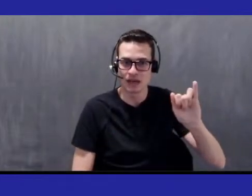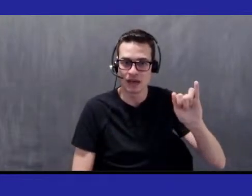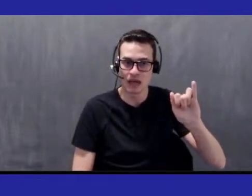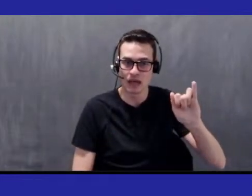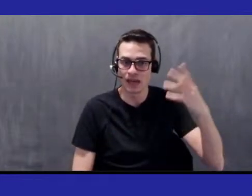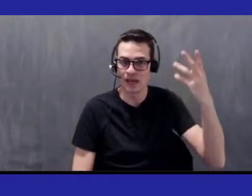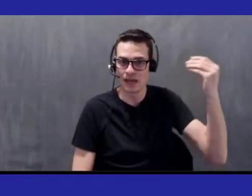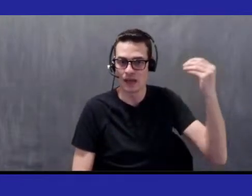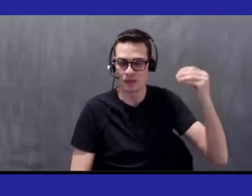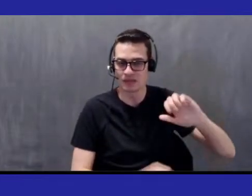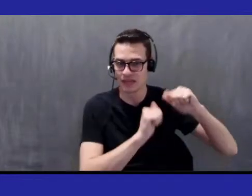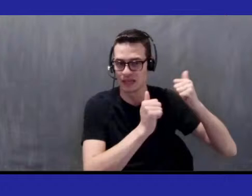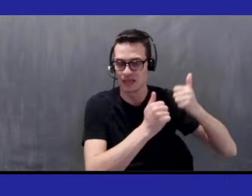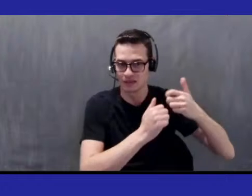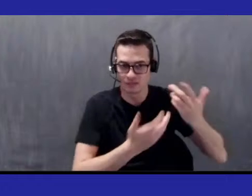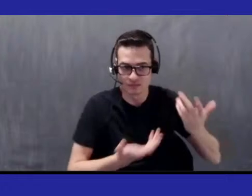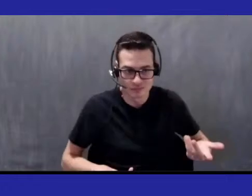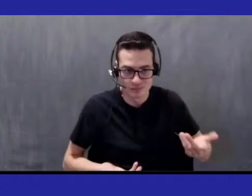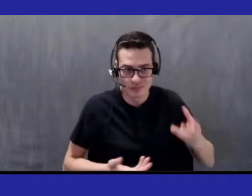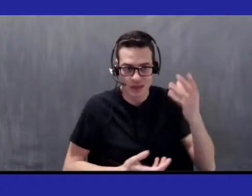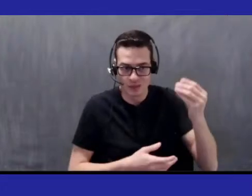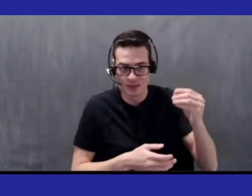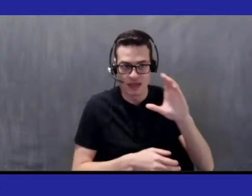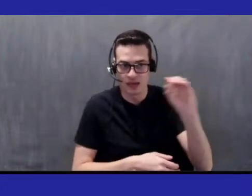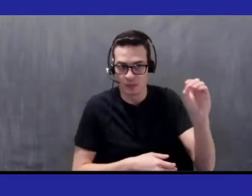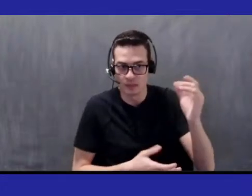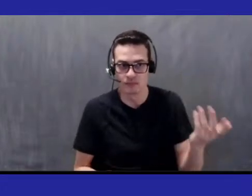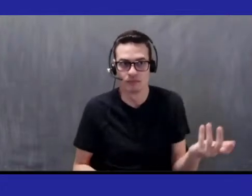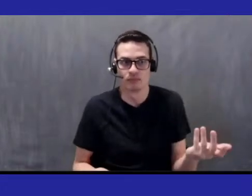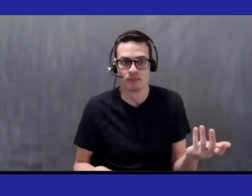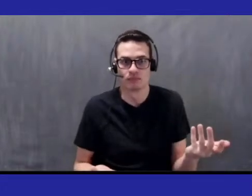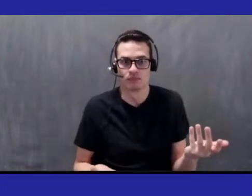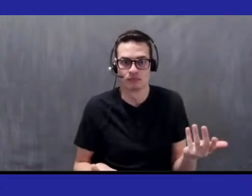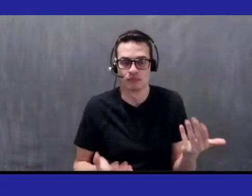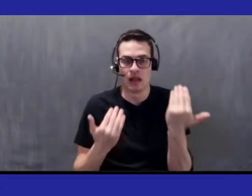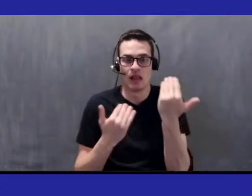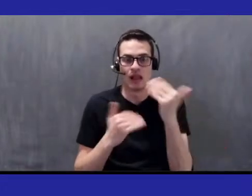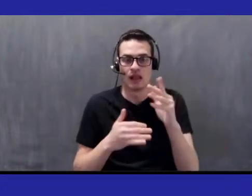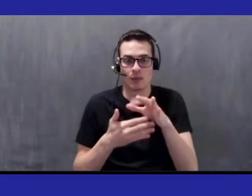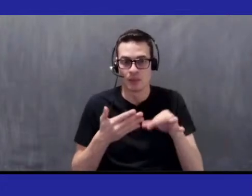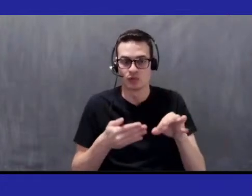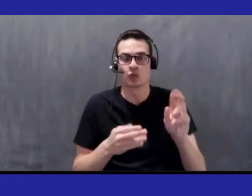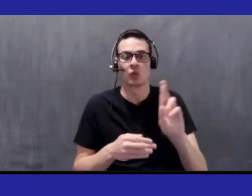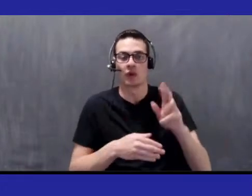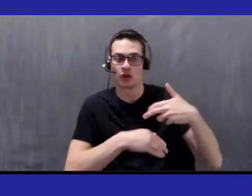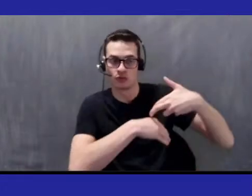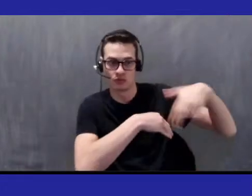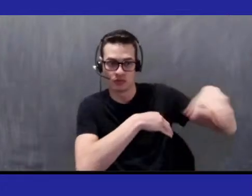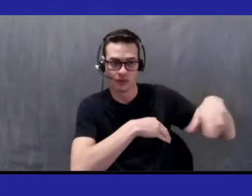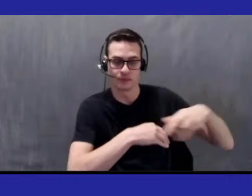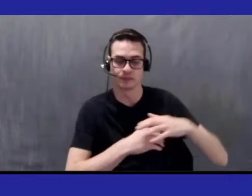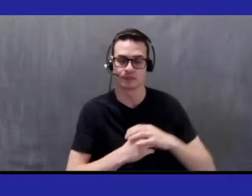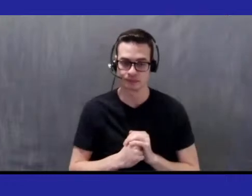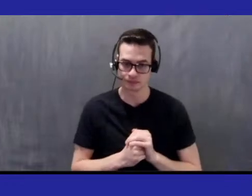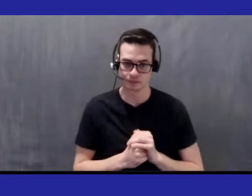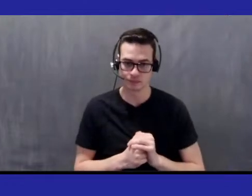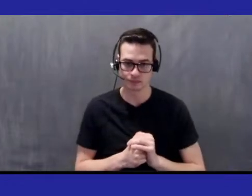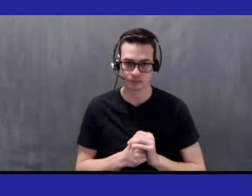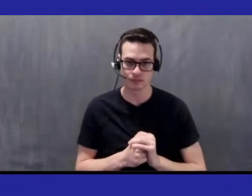referral. So limited options in terms of where to refer them to. In terms of the question about